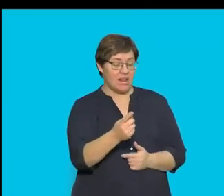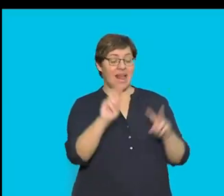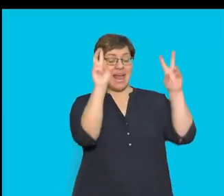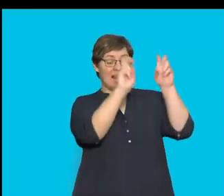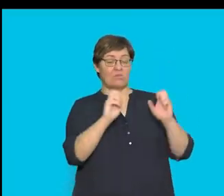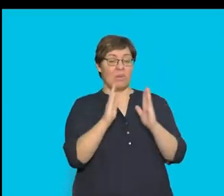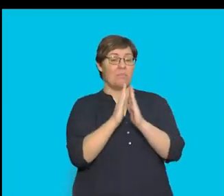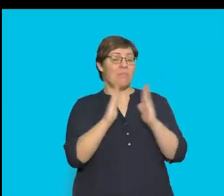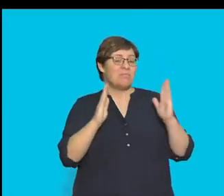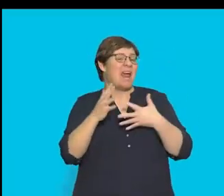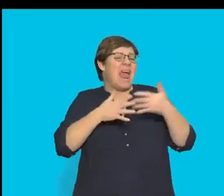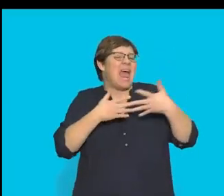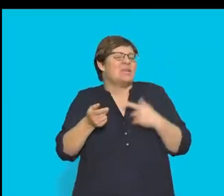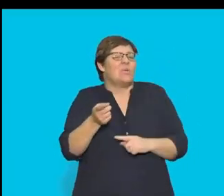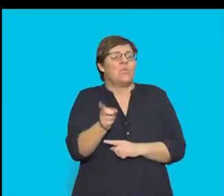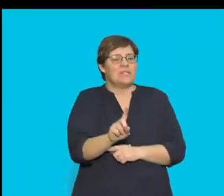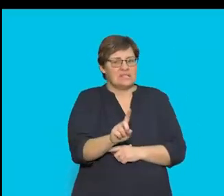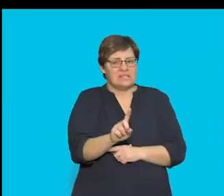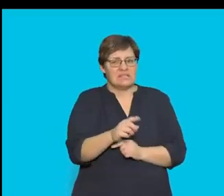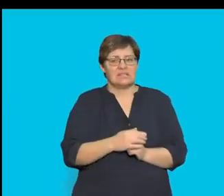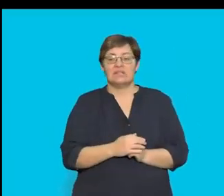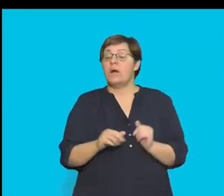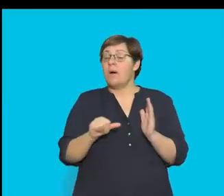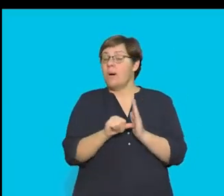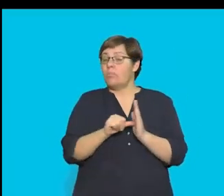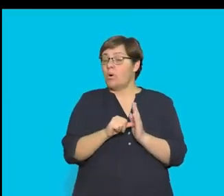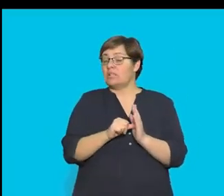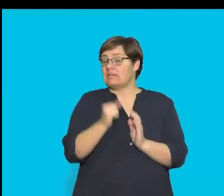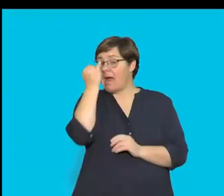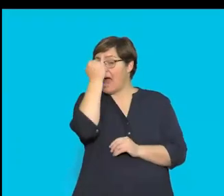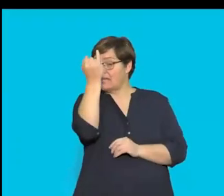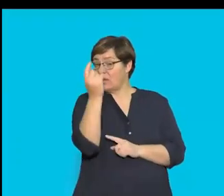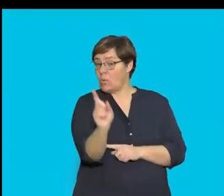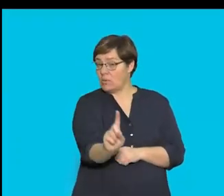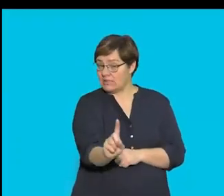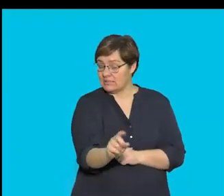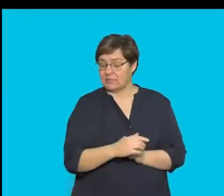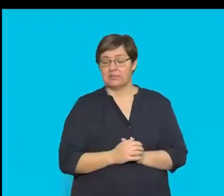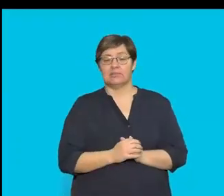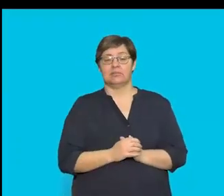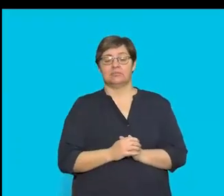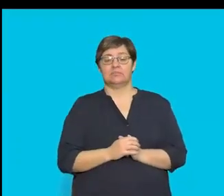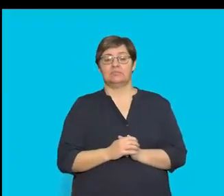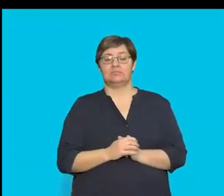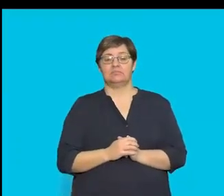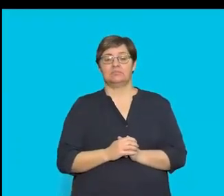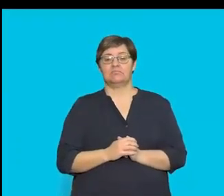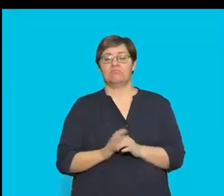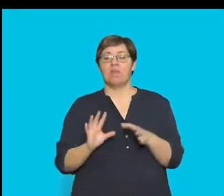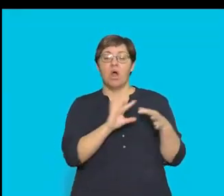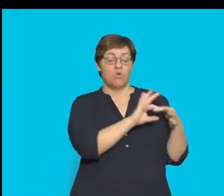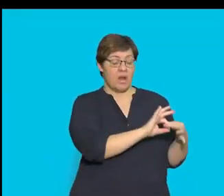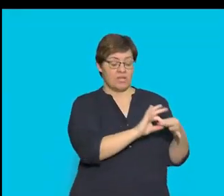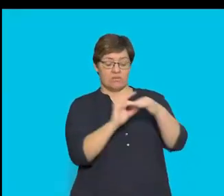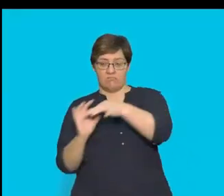with an important idea. It deals with the idea of the relationship between electric